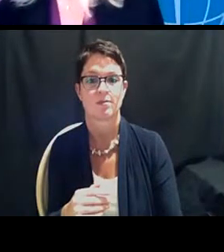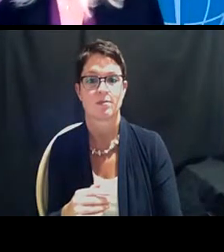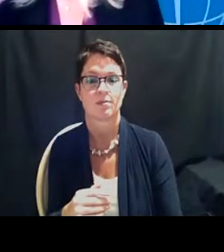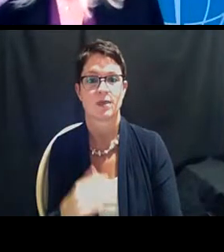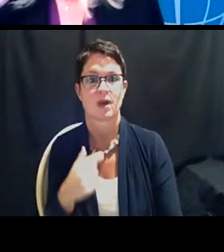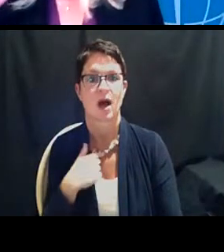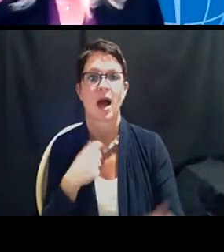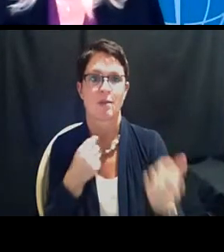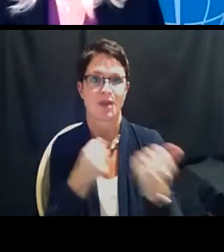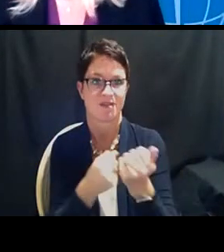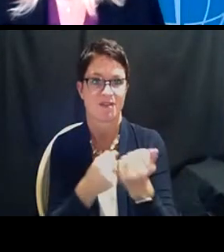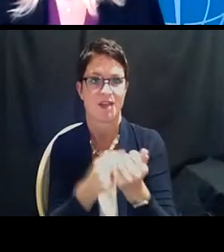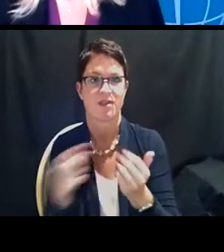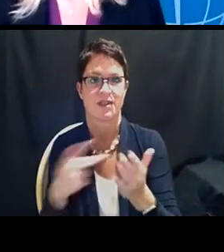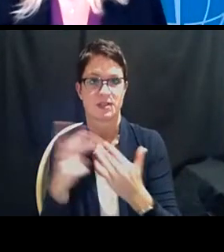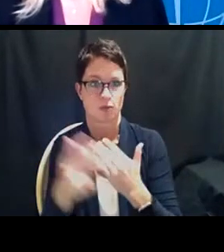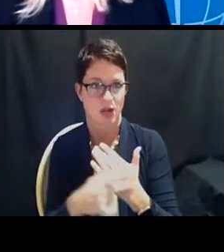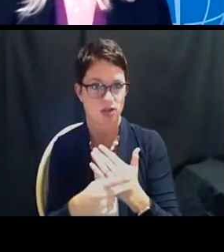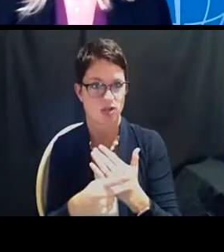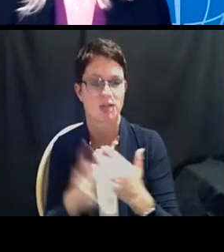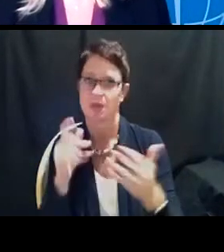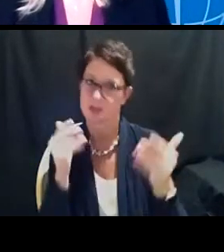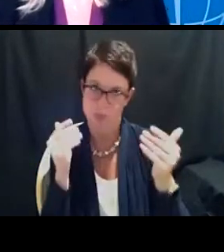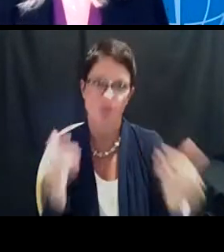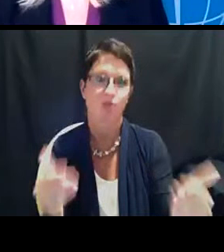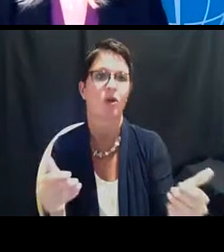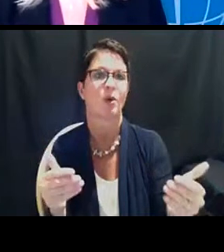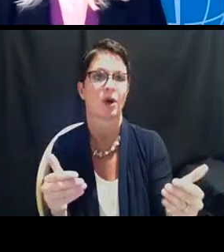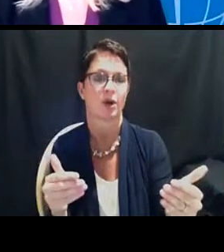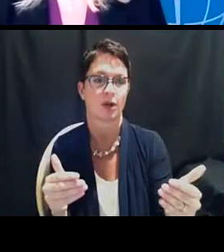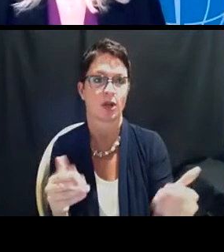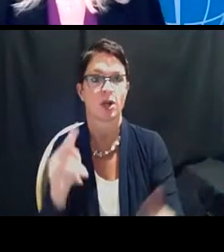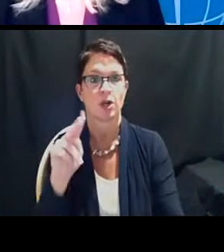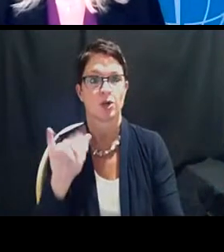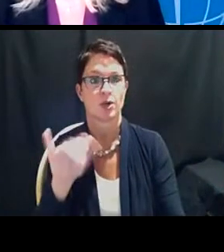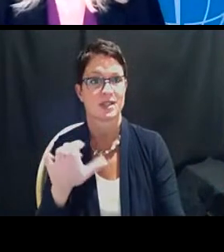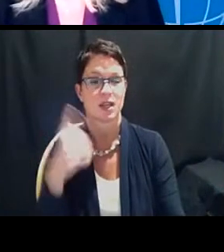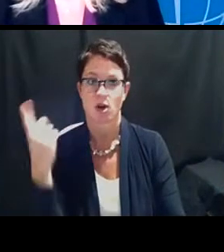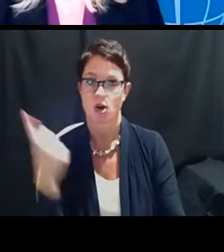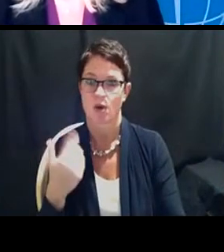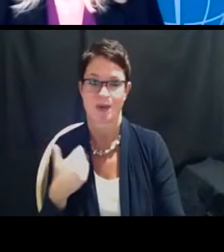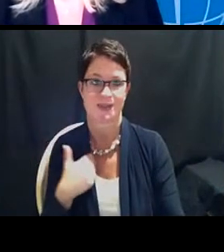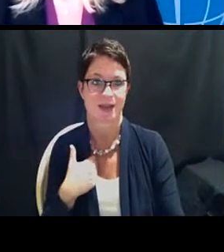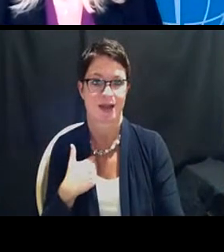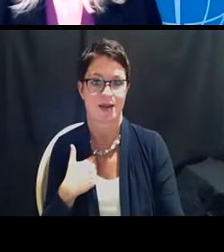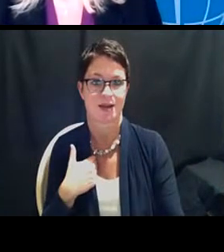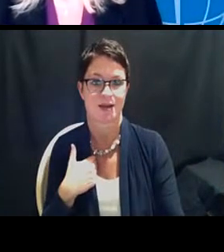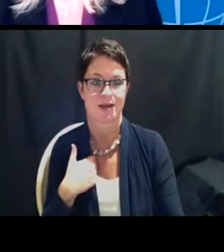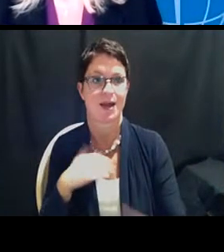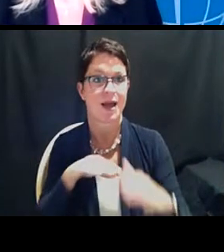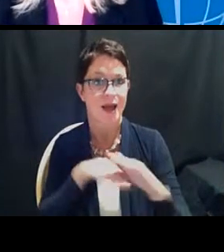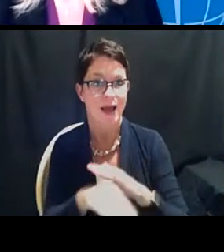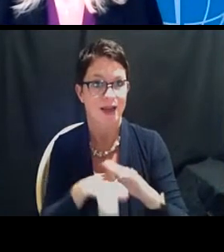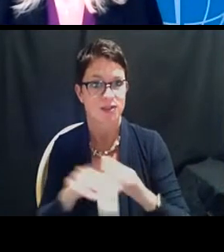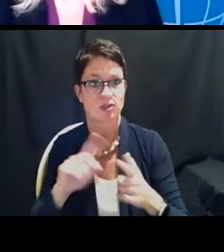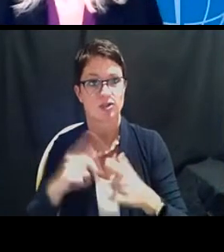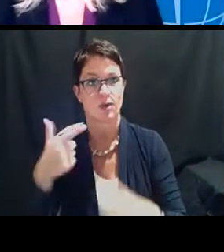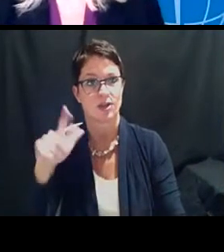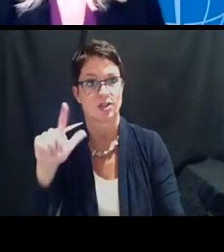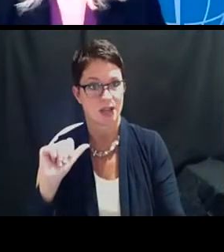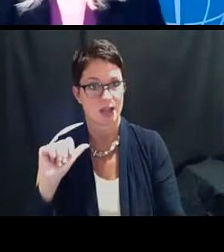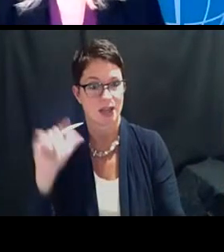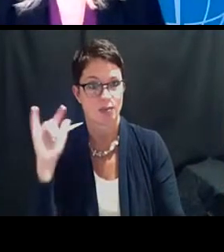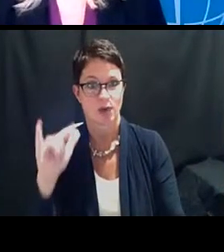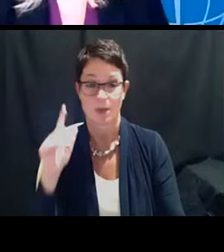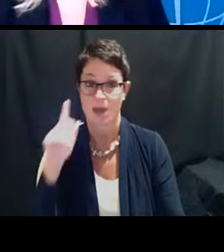I'm in favor of this project. I think it should move forward. New York City has always had access to LaGuardia Airport as a